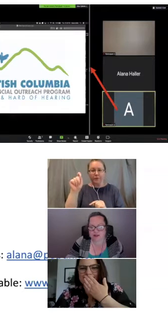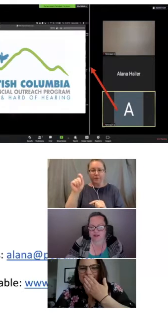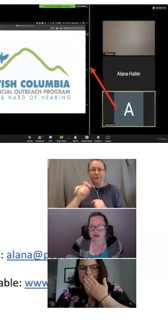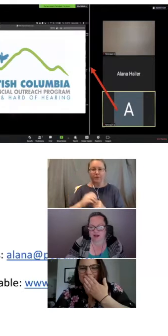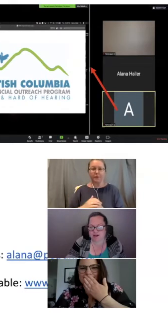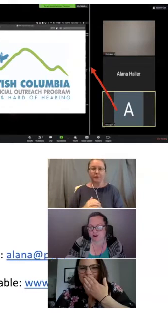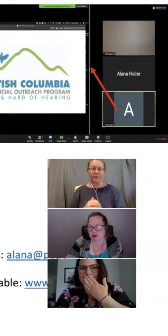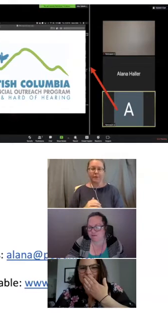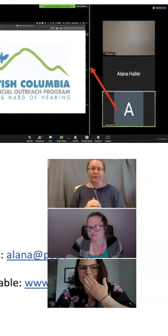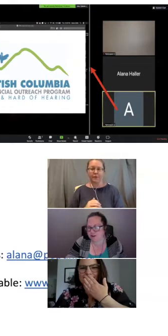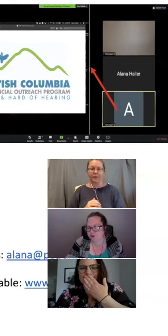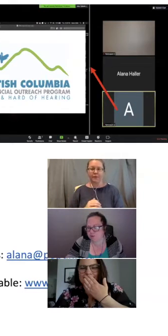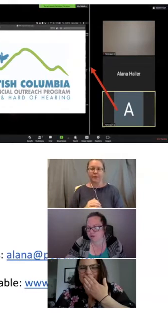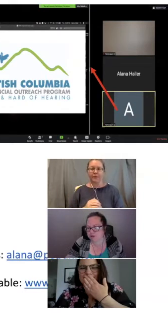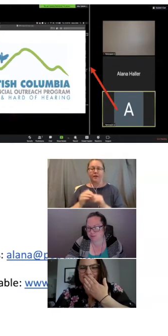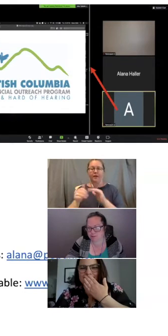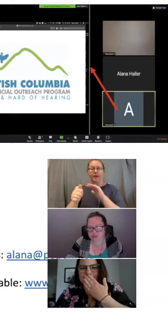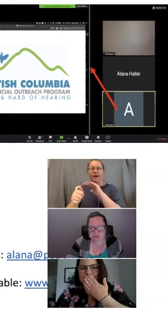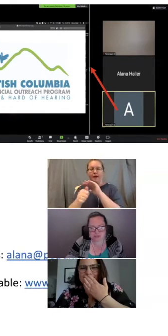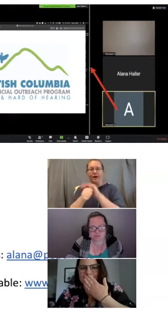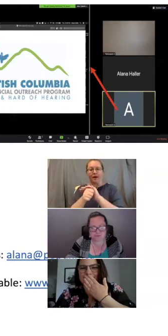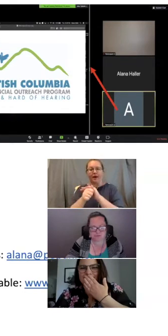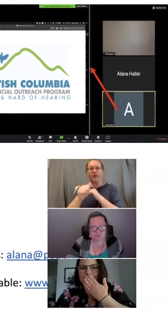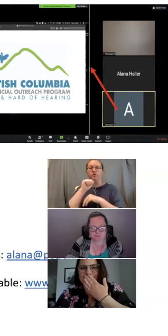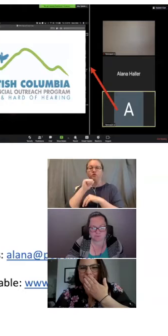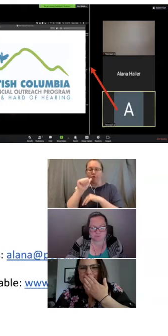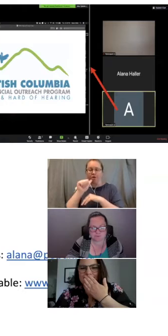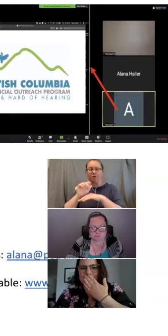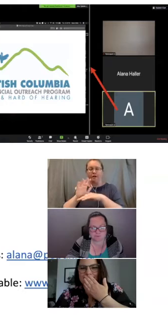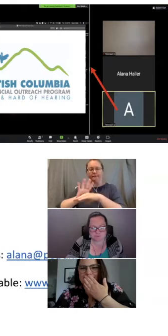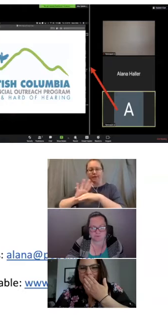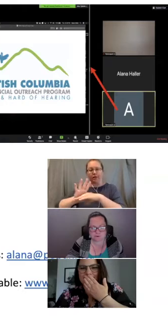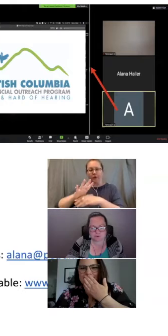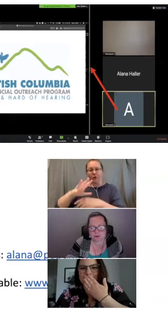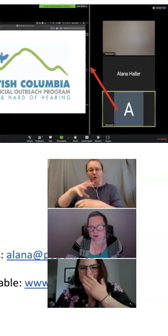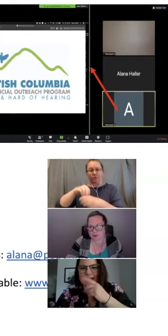And you can click Hide Non-Video Participants.